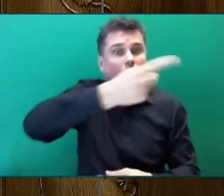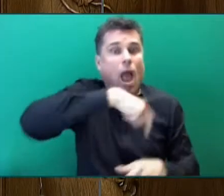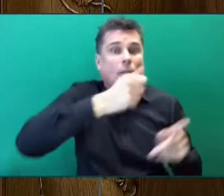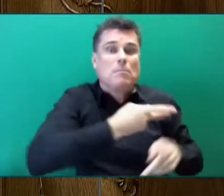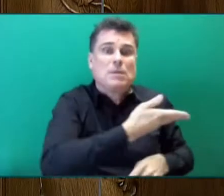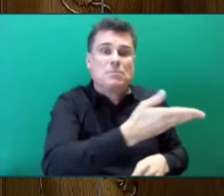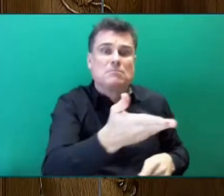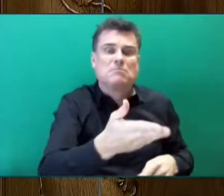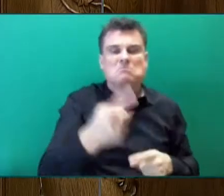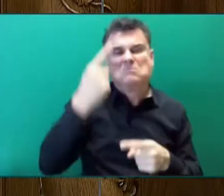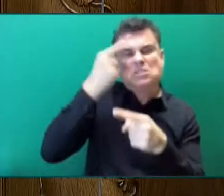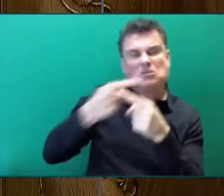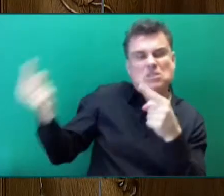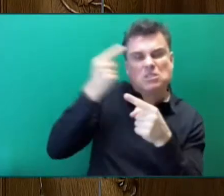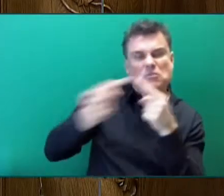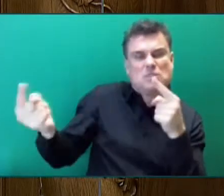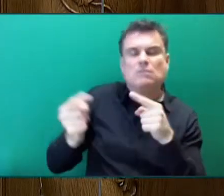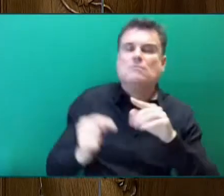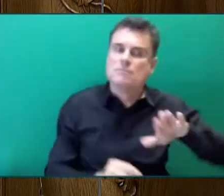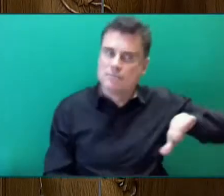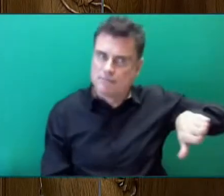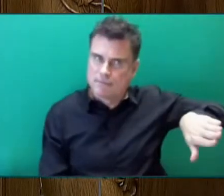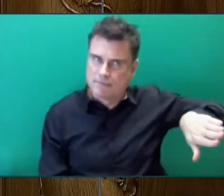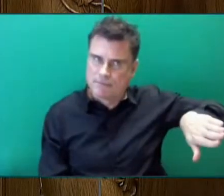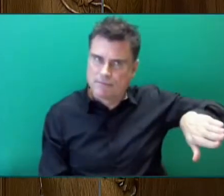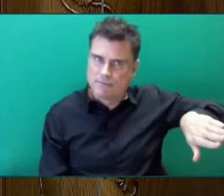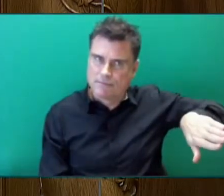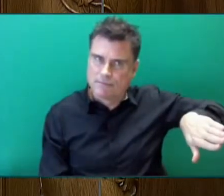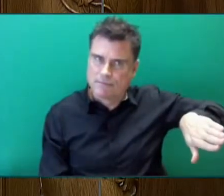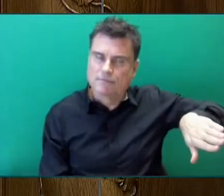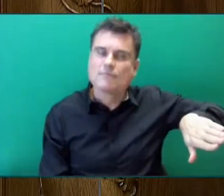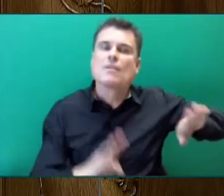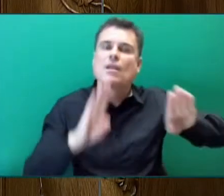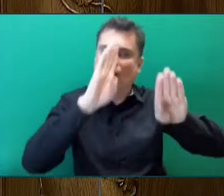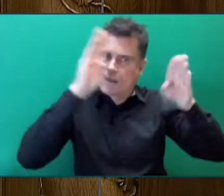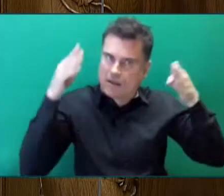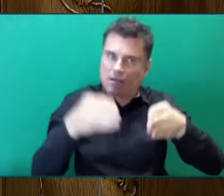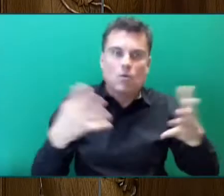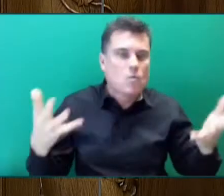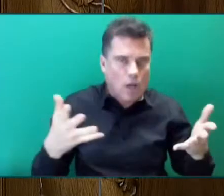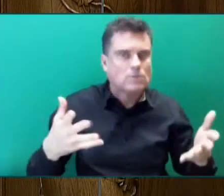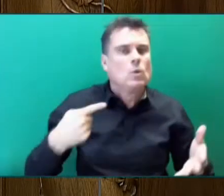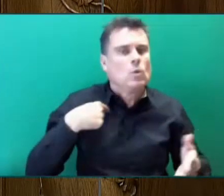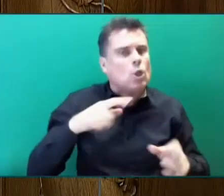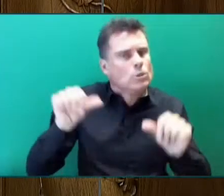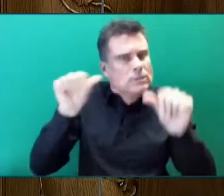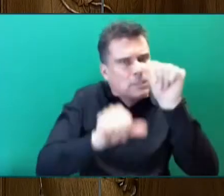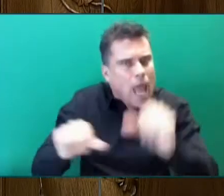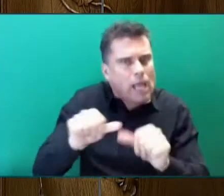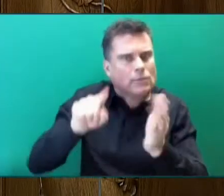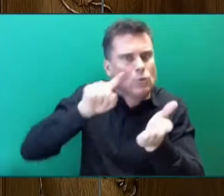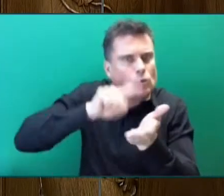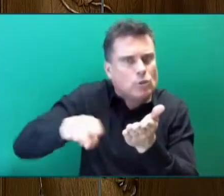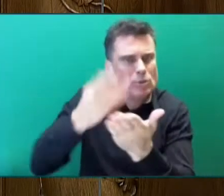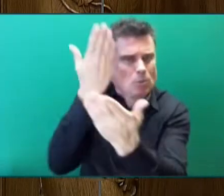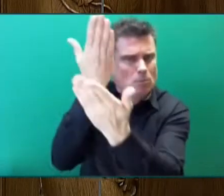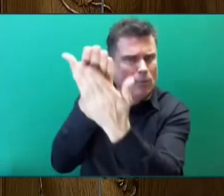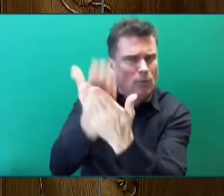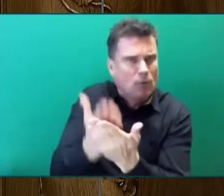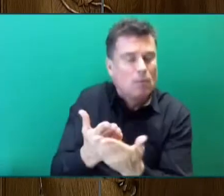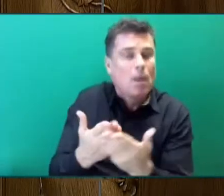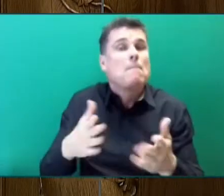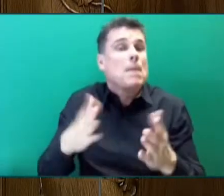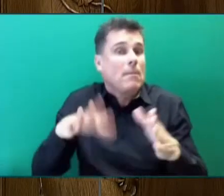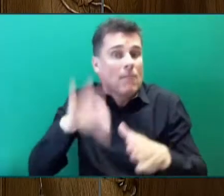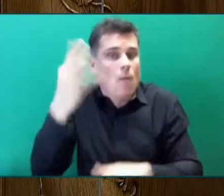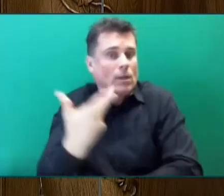research lead the way with new treatments and vaccines. As we gather here today, we recommit to putting our shoulders to the wheel